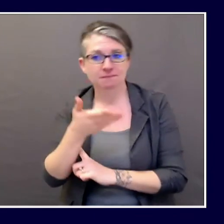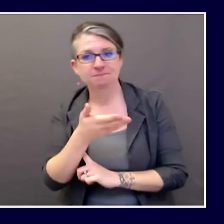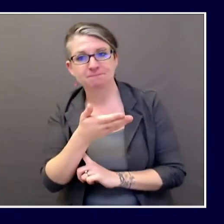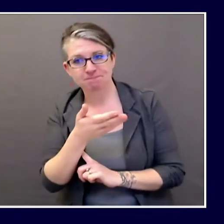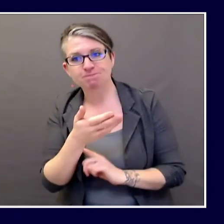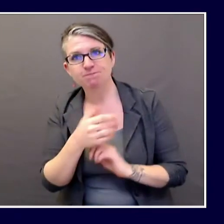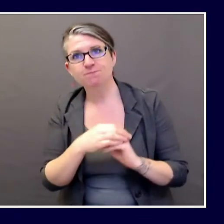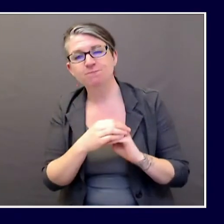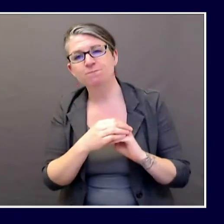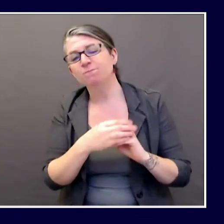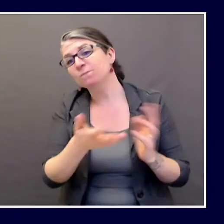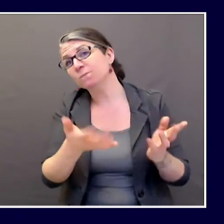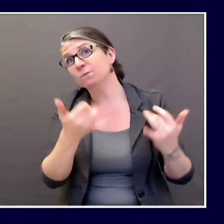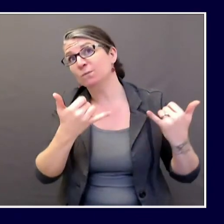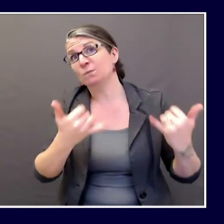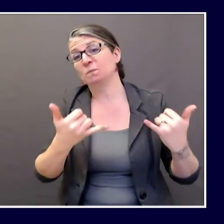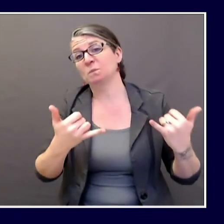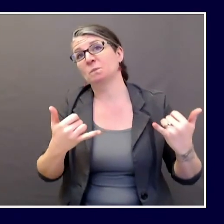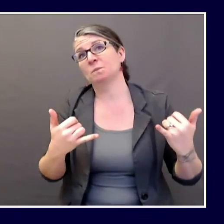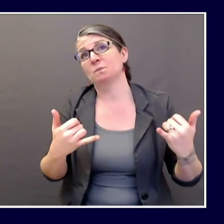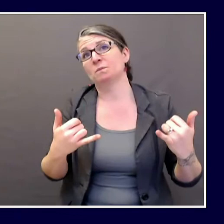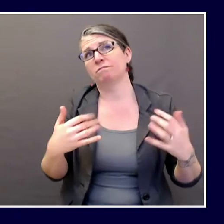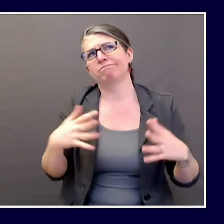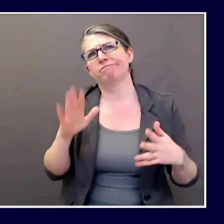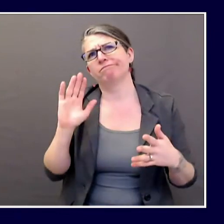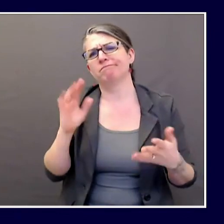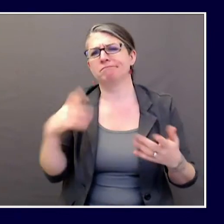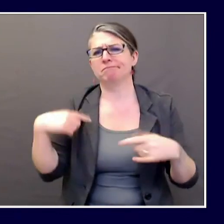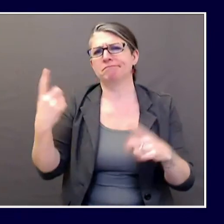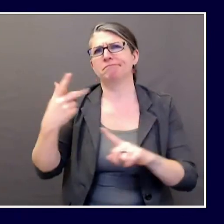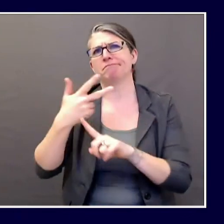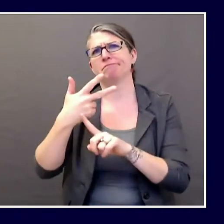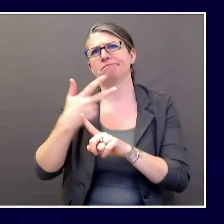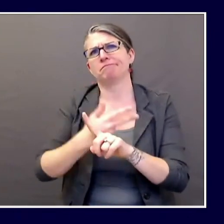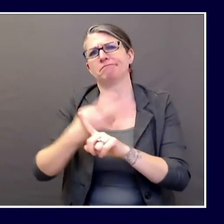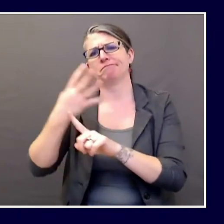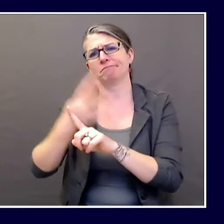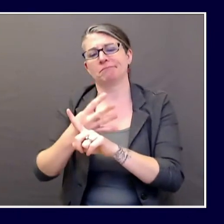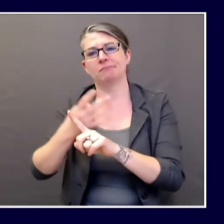vaccine rollout started, and there are ongoing disparities when